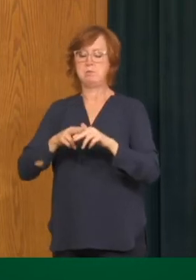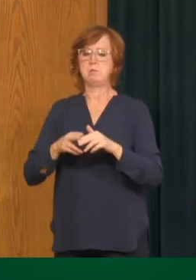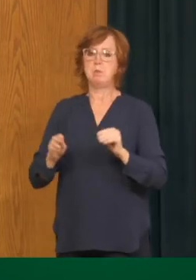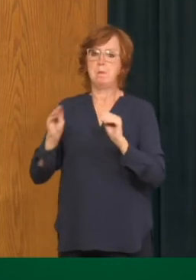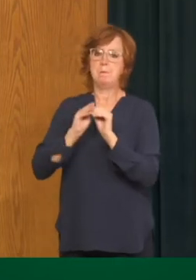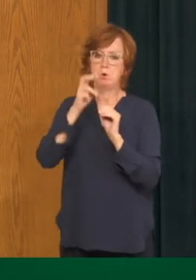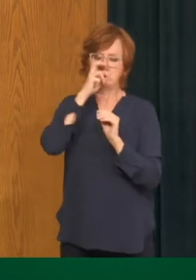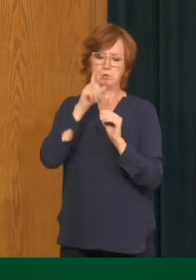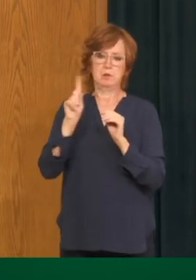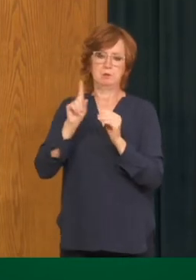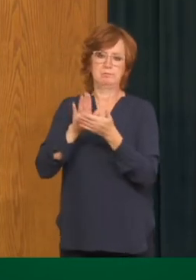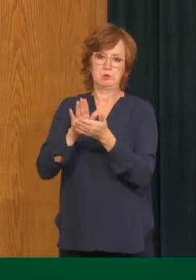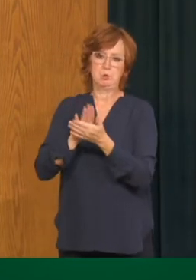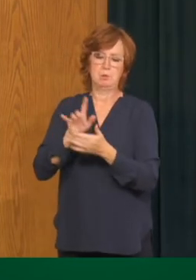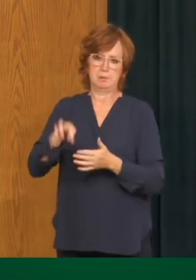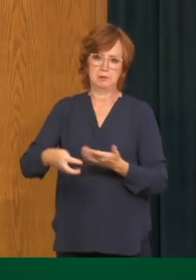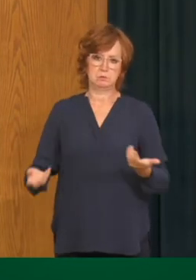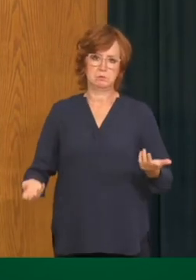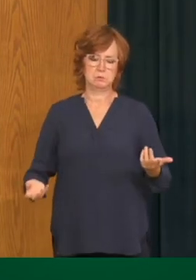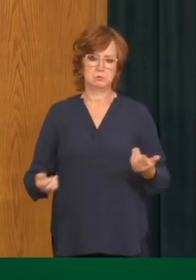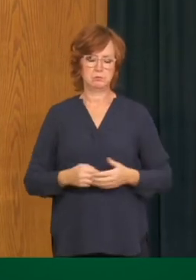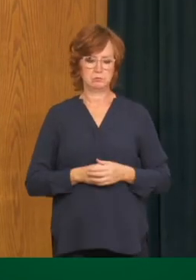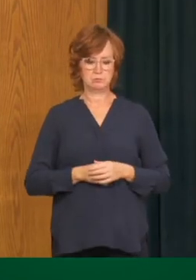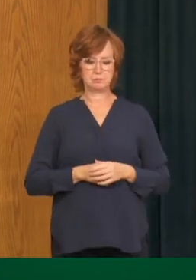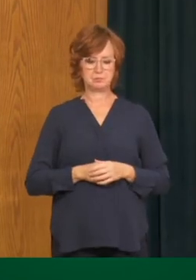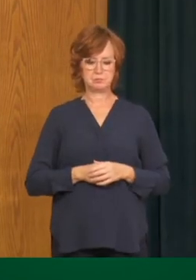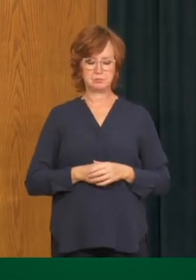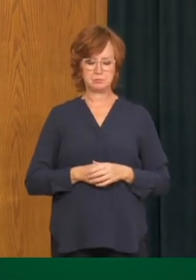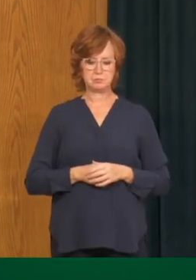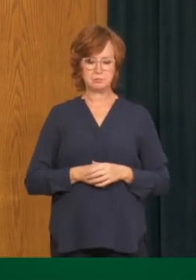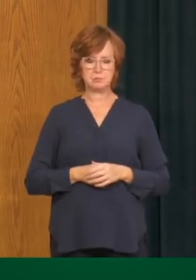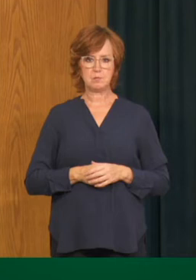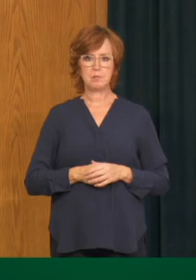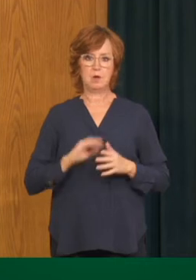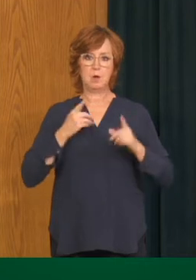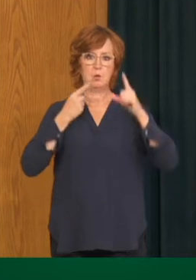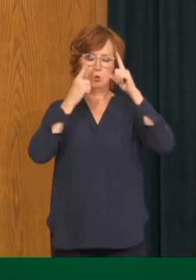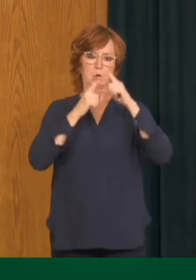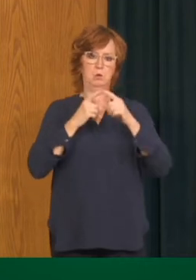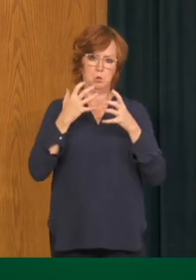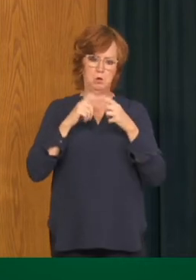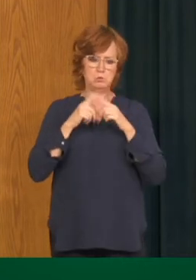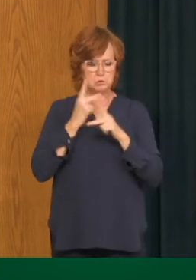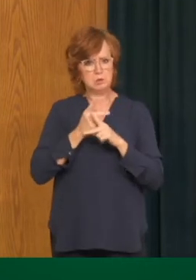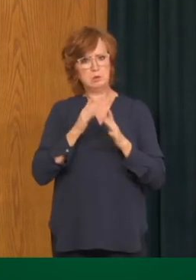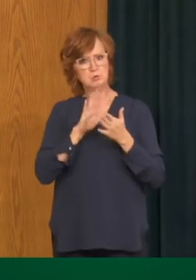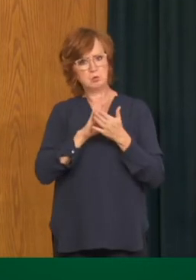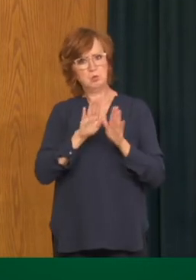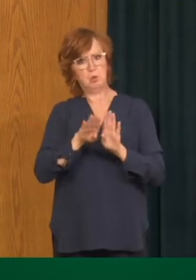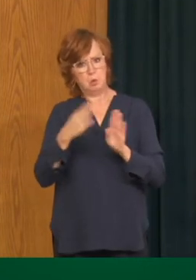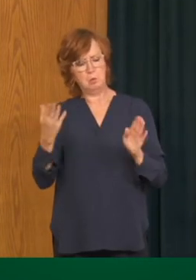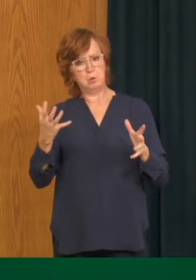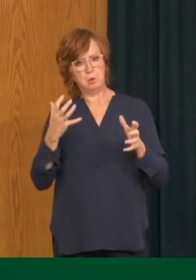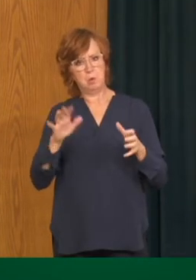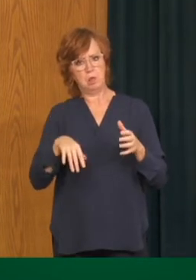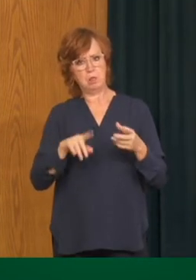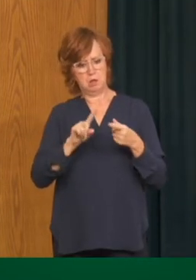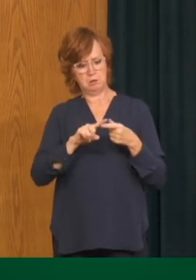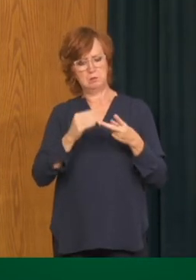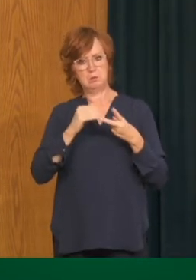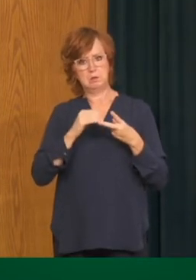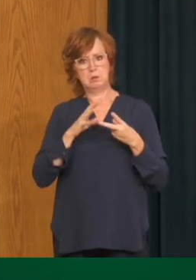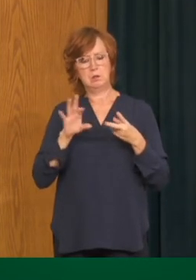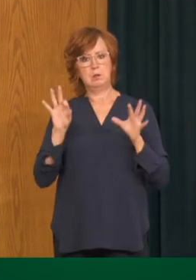allow schools to continue to stay open than all the other excellent steps that are happening within the school as well. So I think both things are going to be